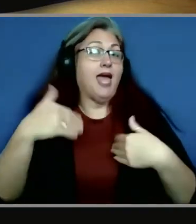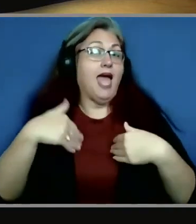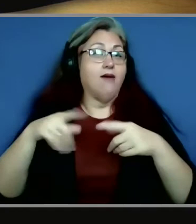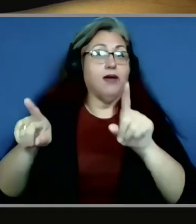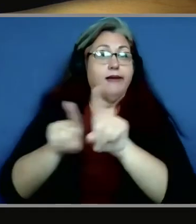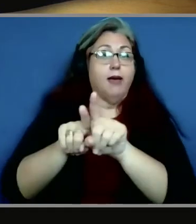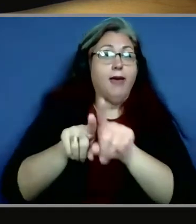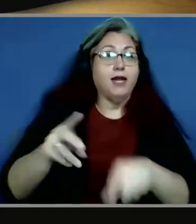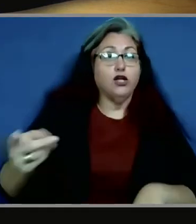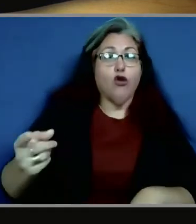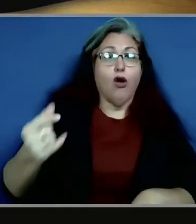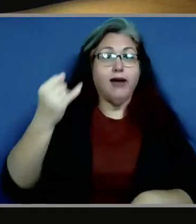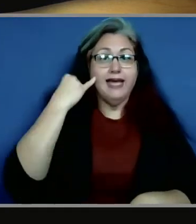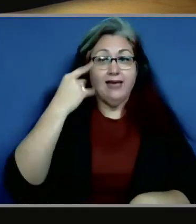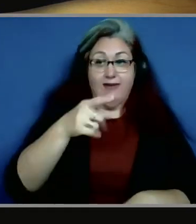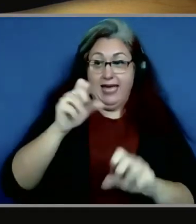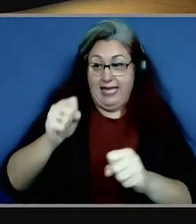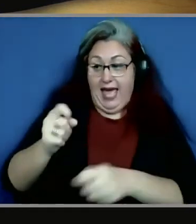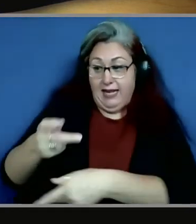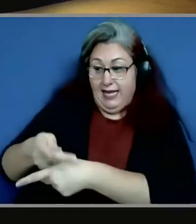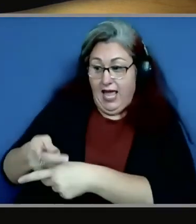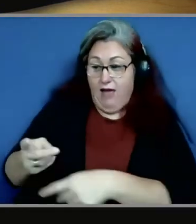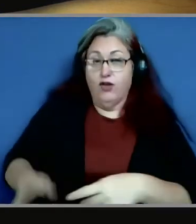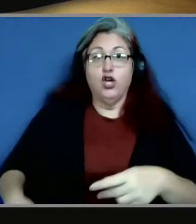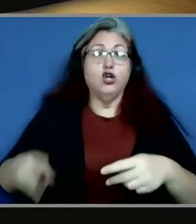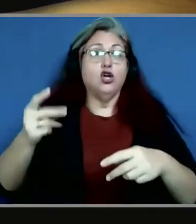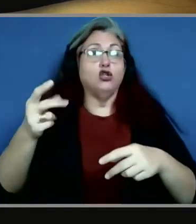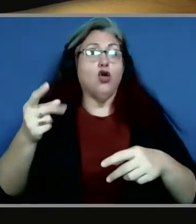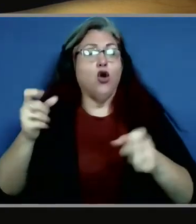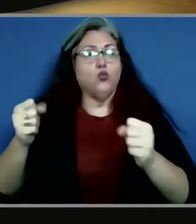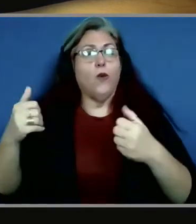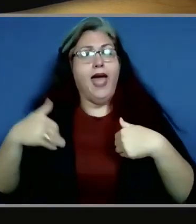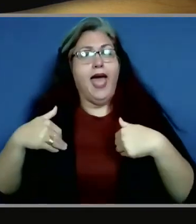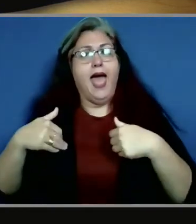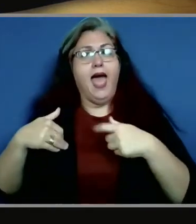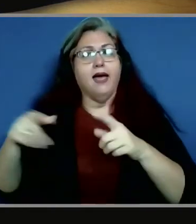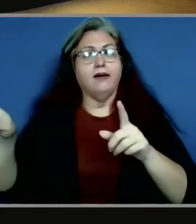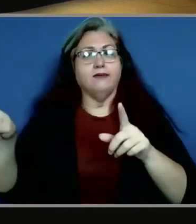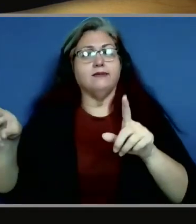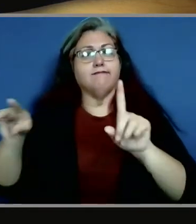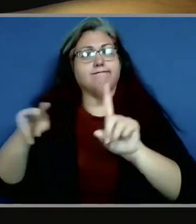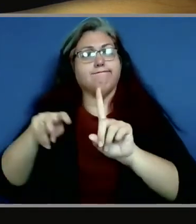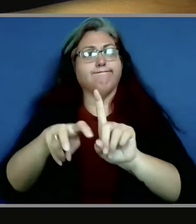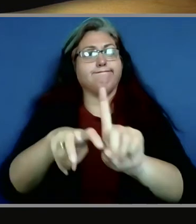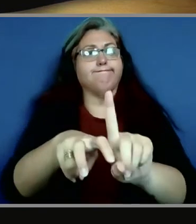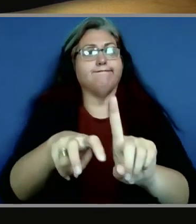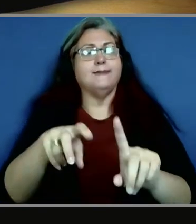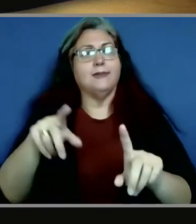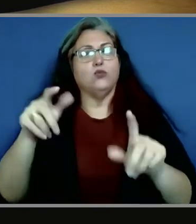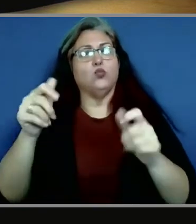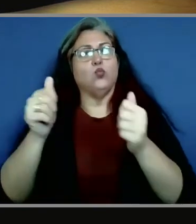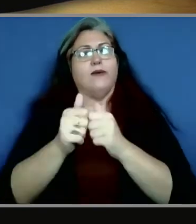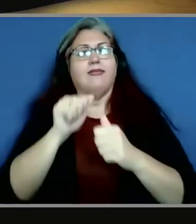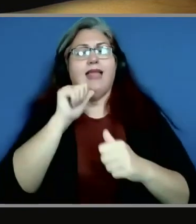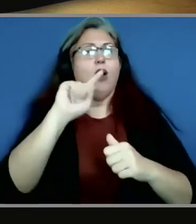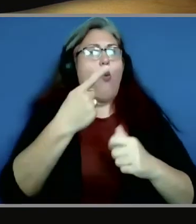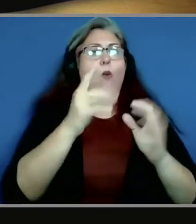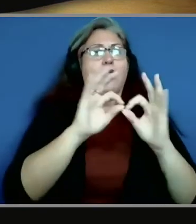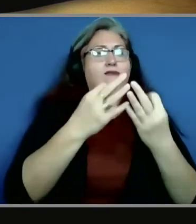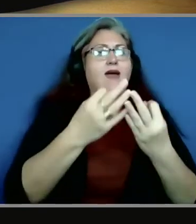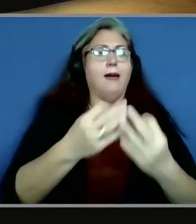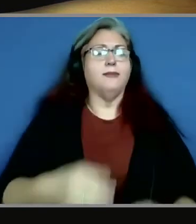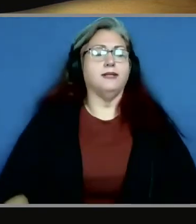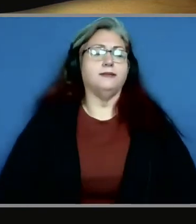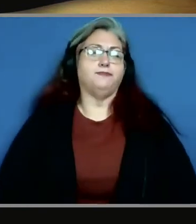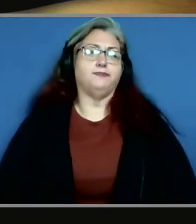they were able to care for a dog, to have somebody else in their lives besides just their family.